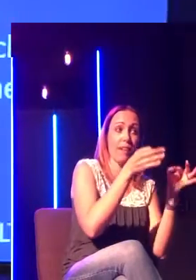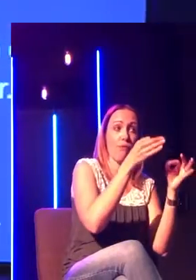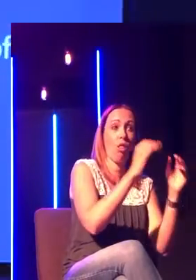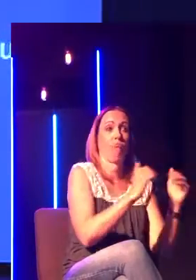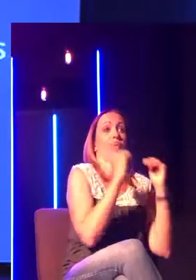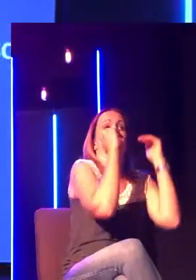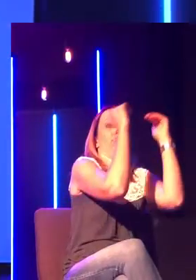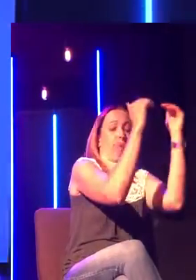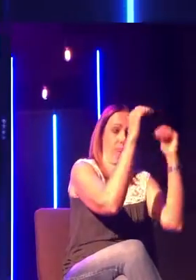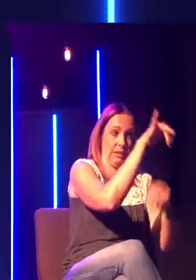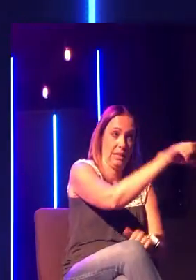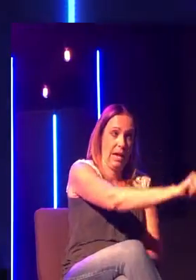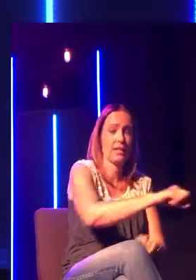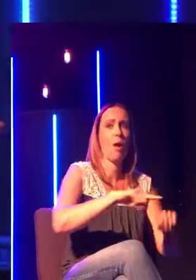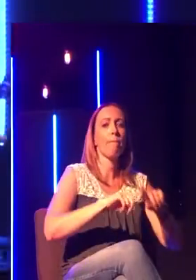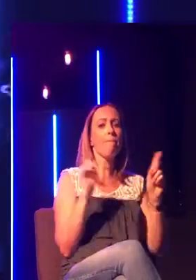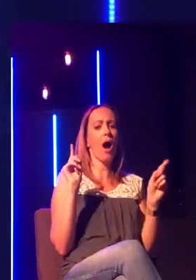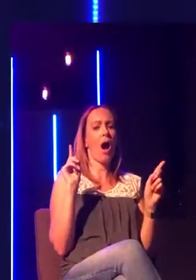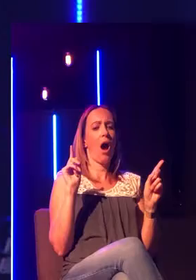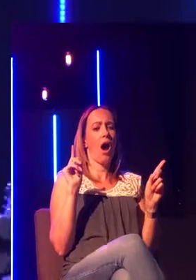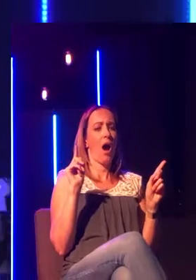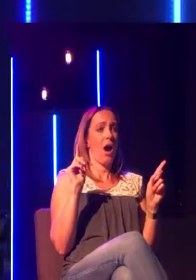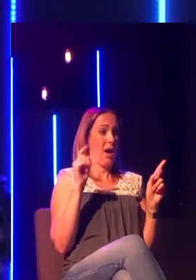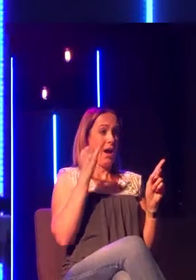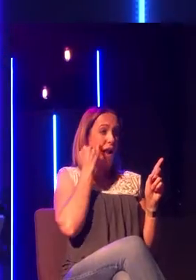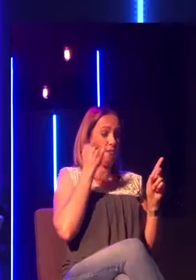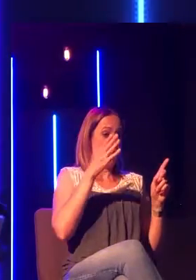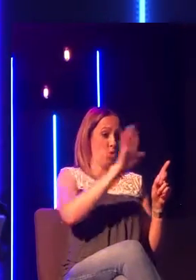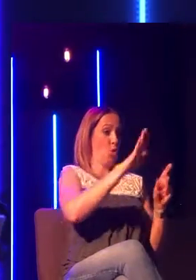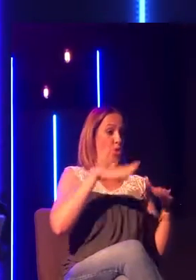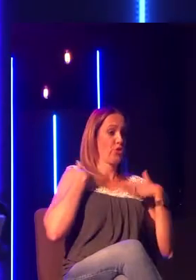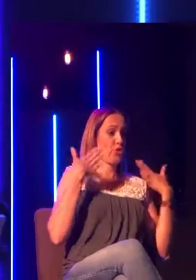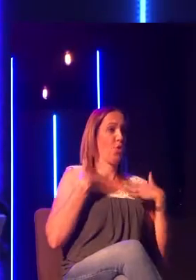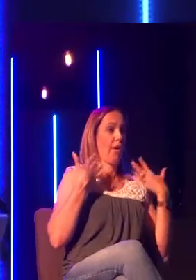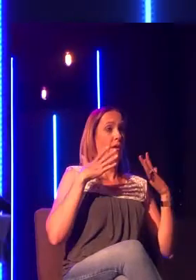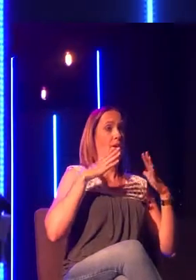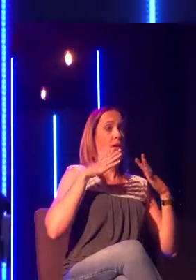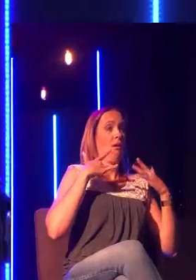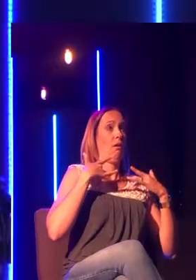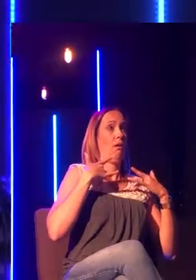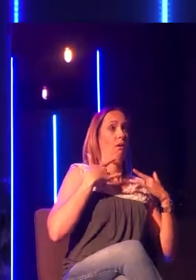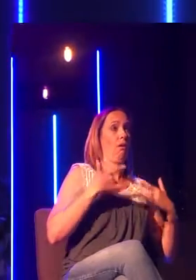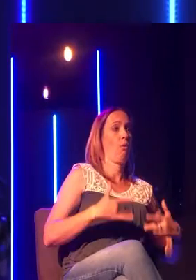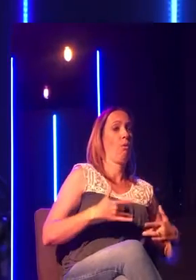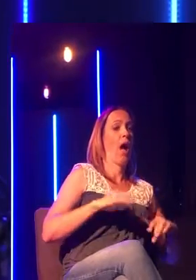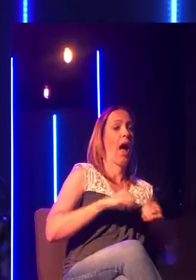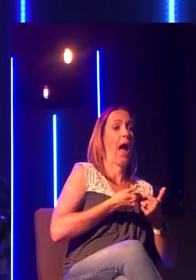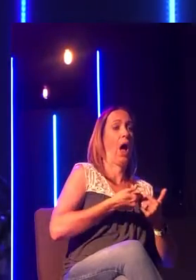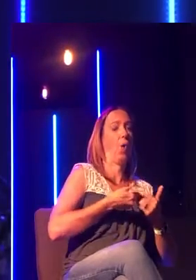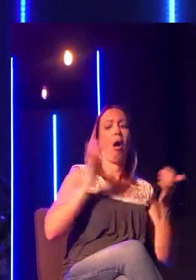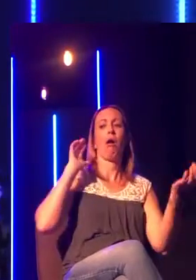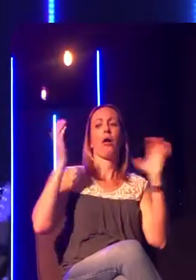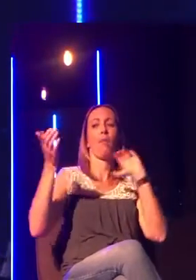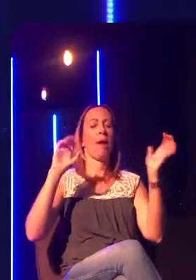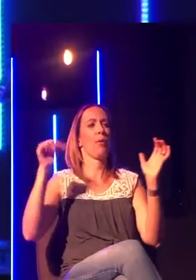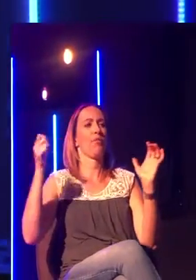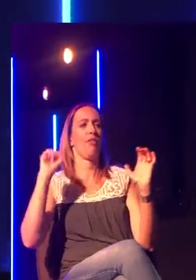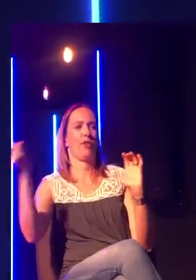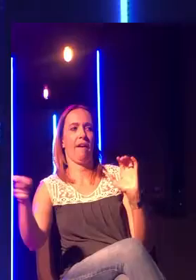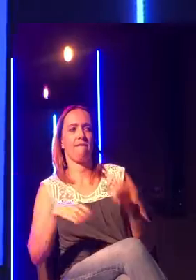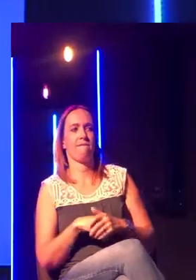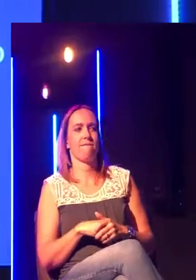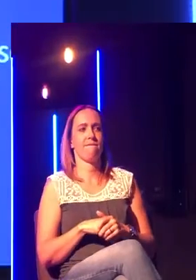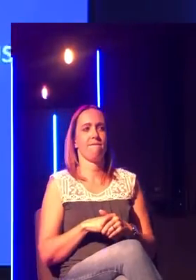yes. But there's no faster way to remove your joy than to compare your gift with someone else. When I go to the gym,